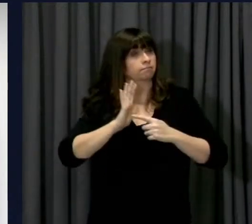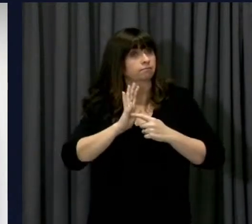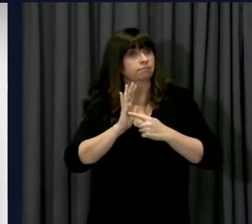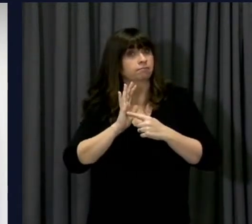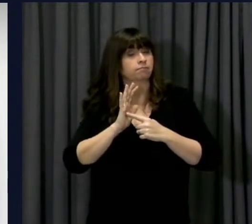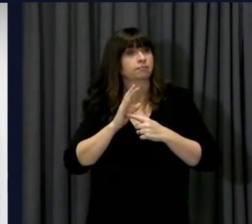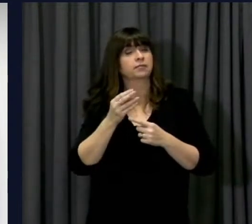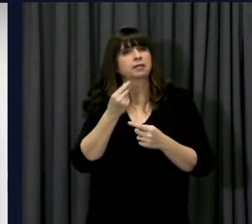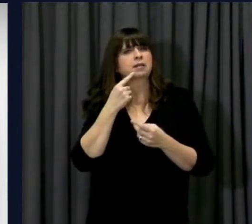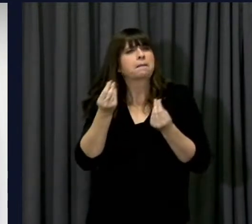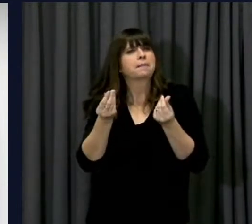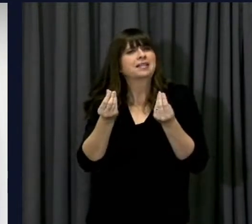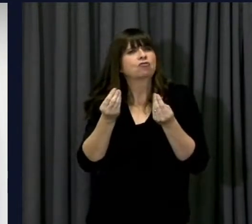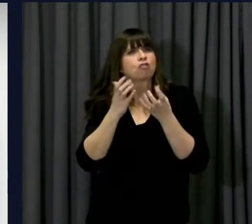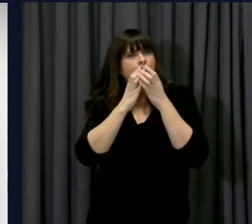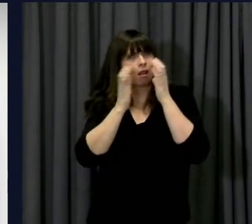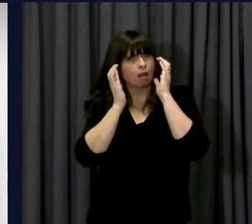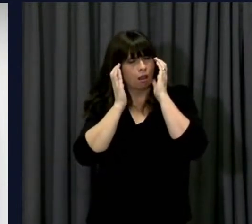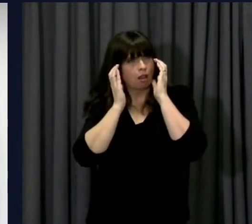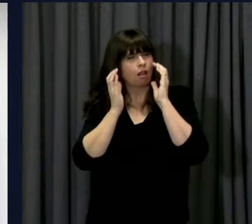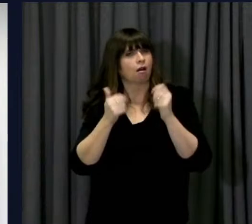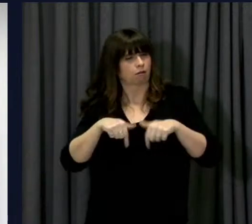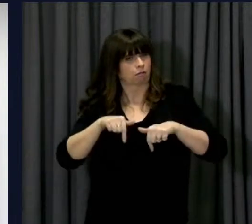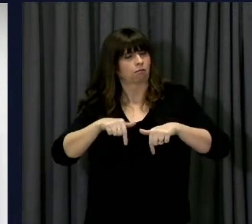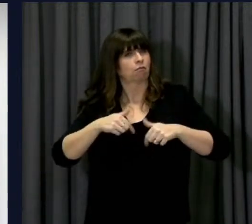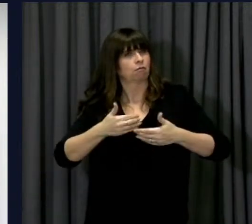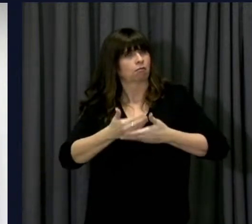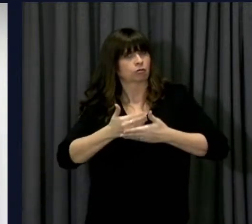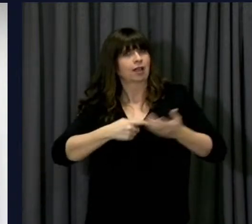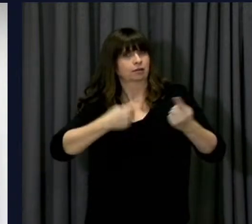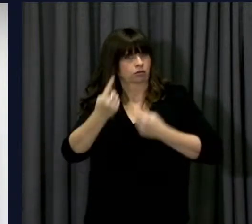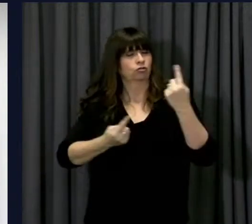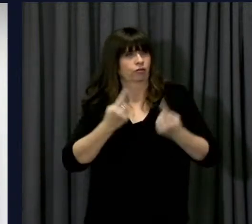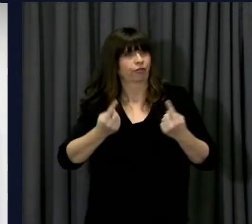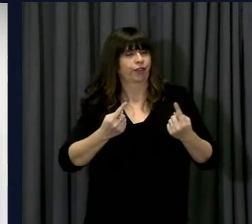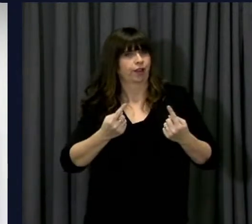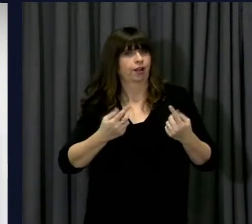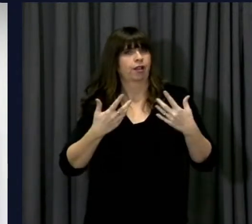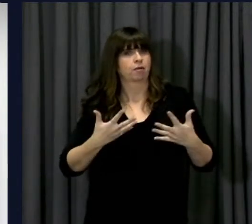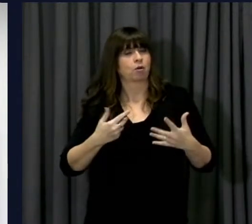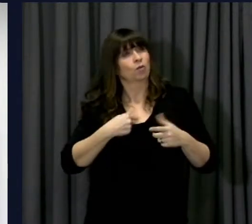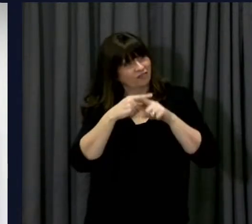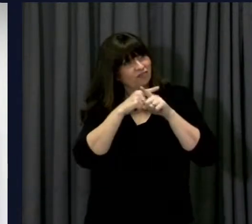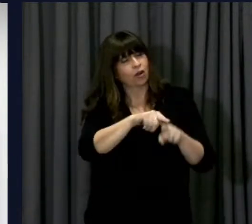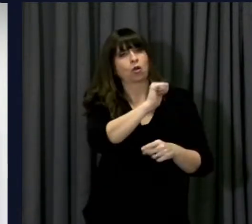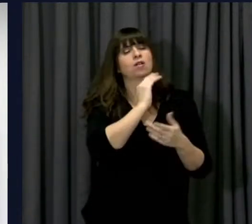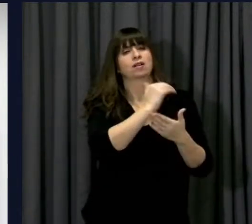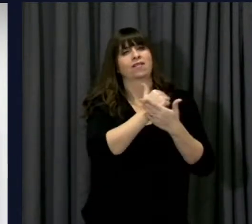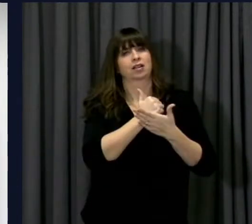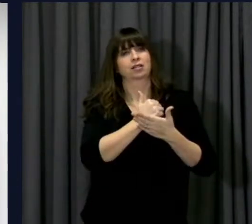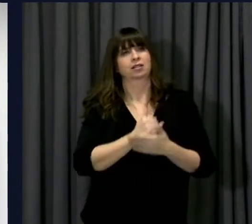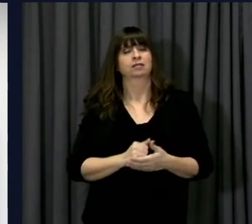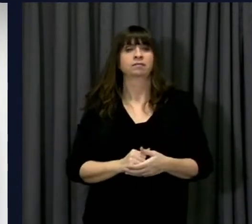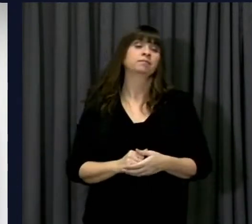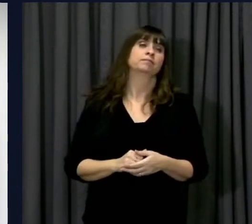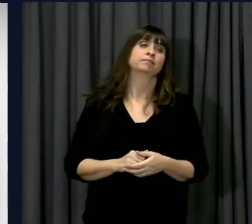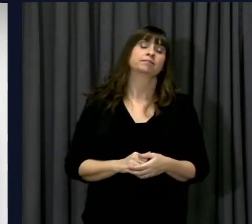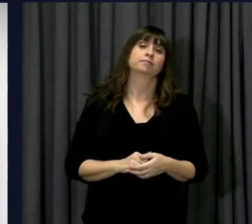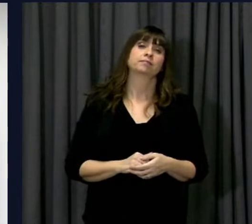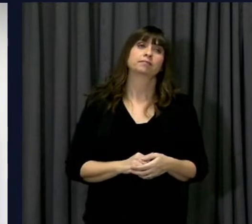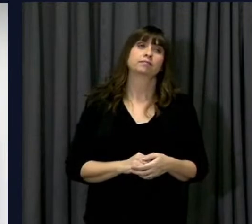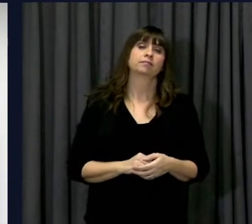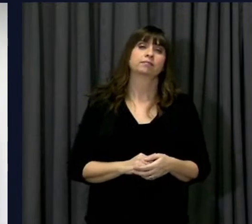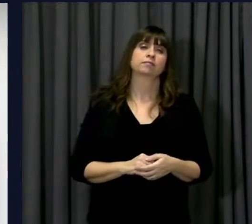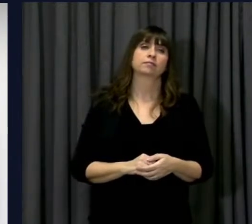we're required to do so, where it's the right thing to help not just protect us, but in particular to protect other people. Thank you, Rob. And I've got